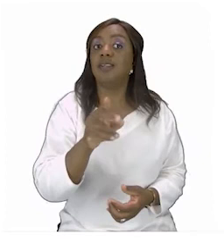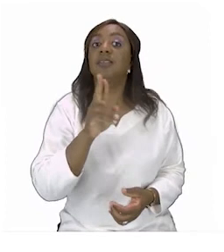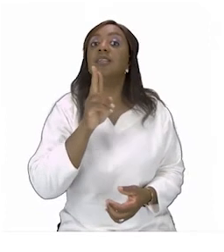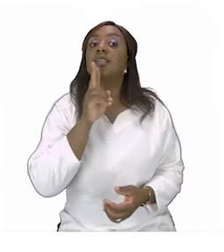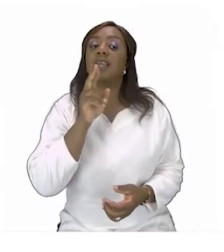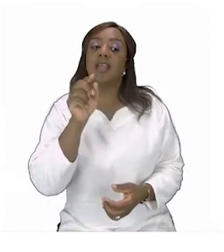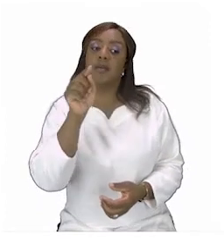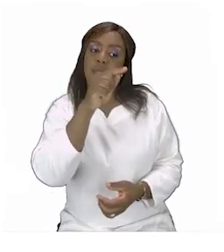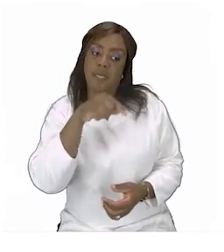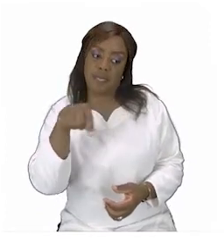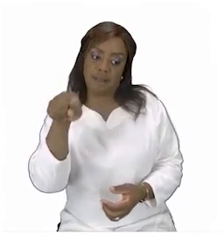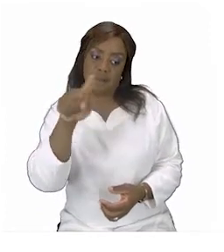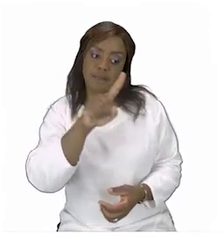circled